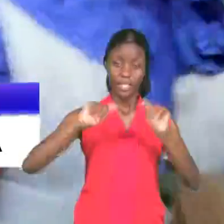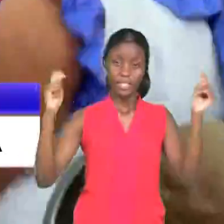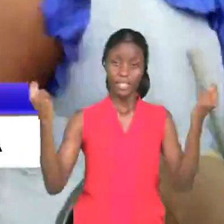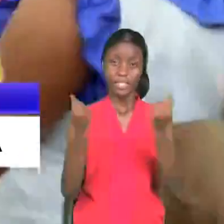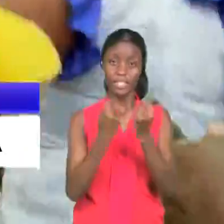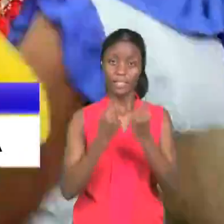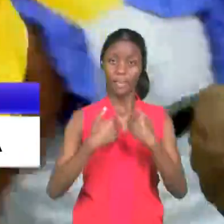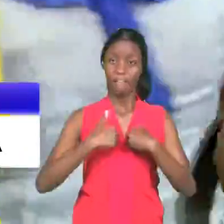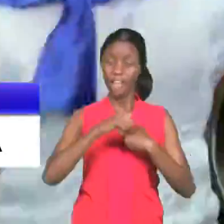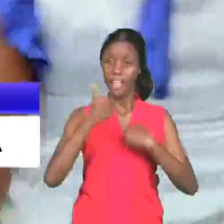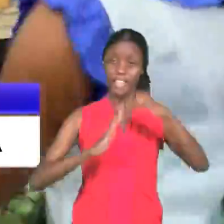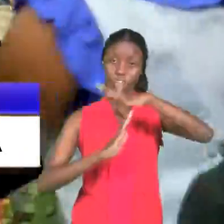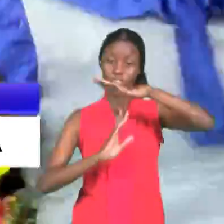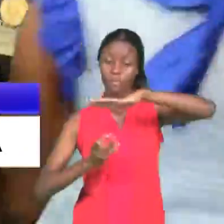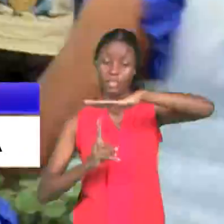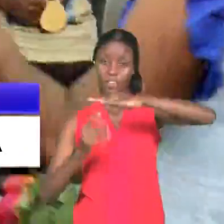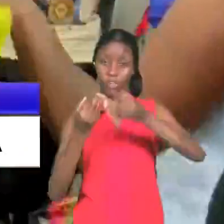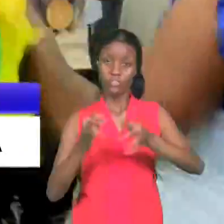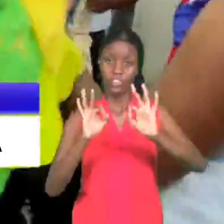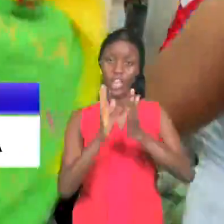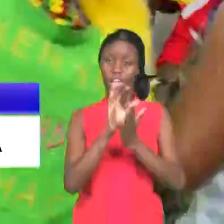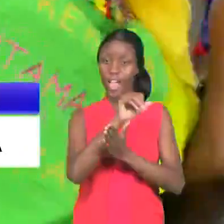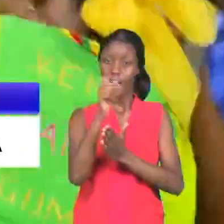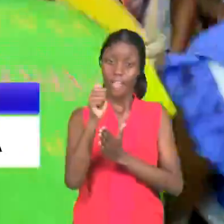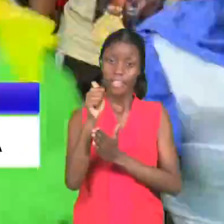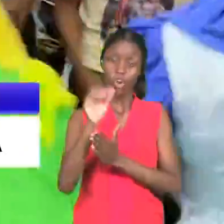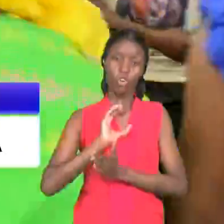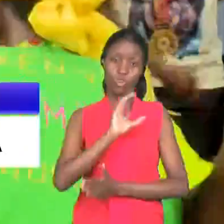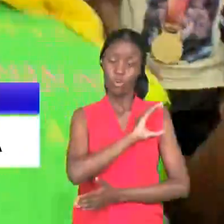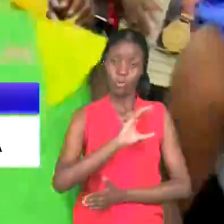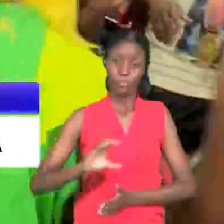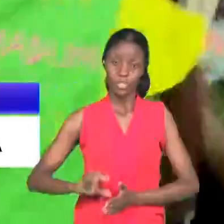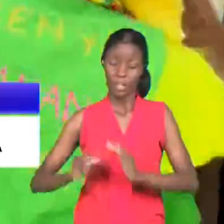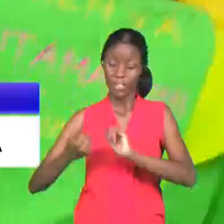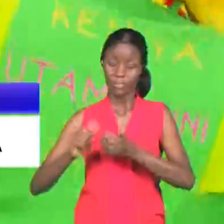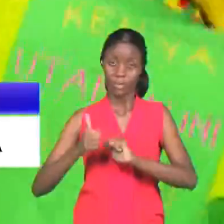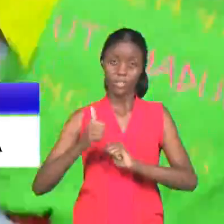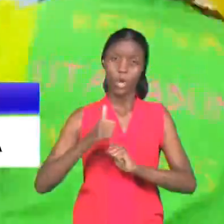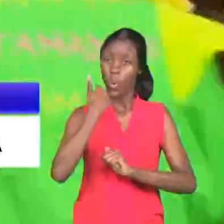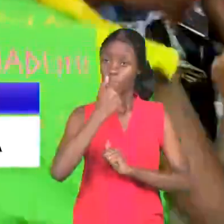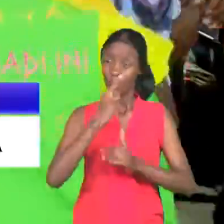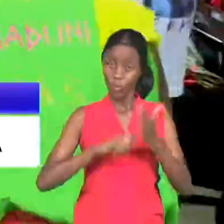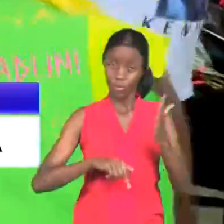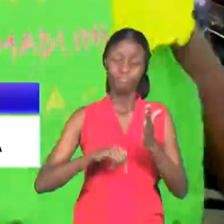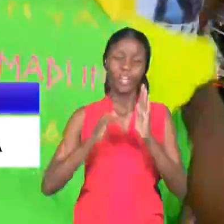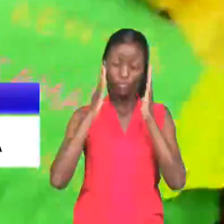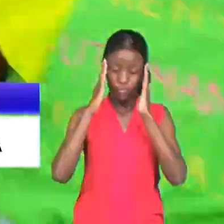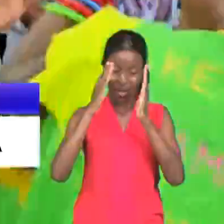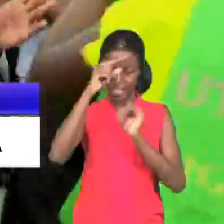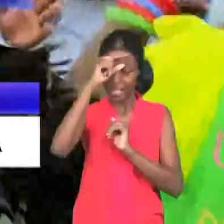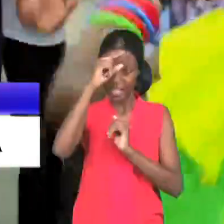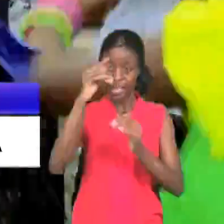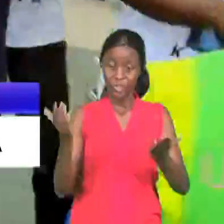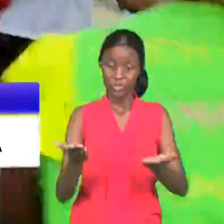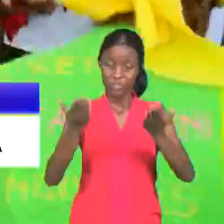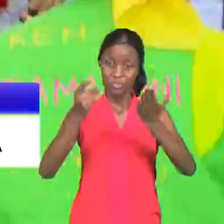received by top ministry officials led by Acting Commissioner of Sports Japson Gitonga, who emphasized on the government's commitment towards